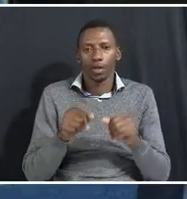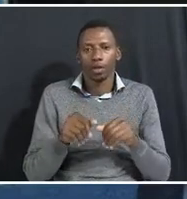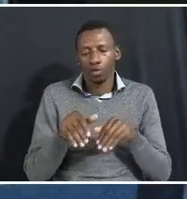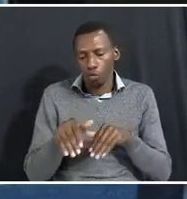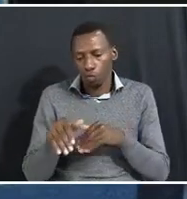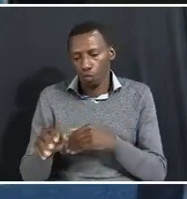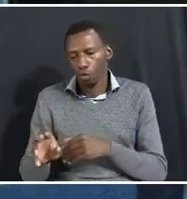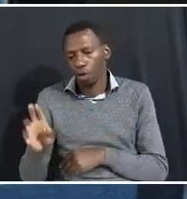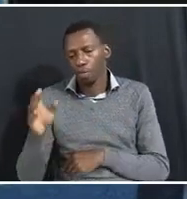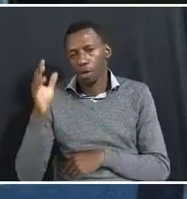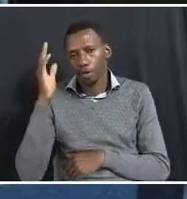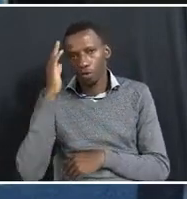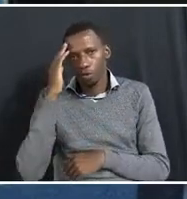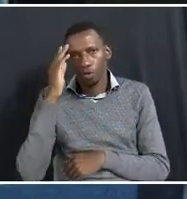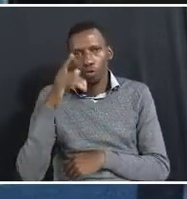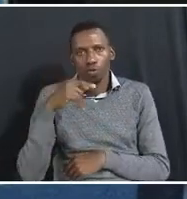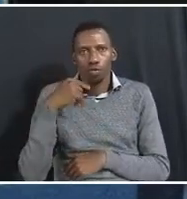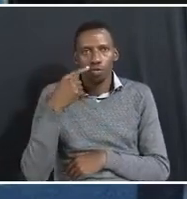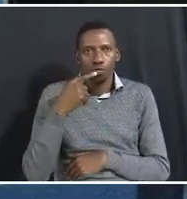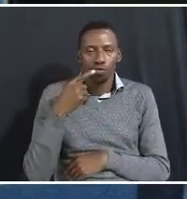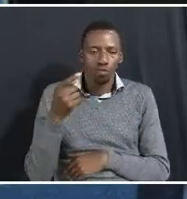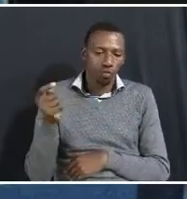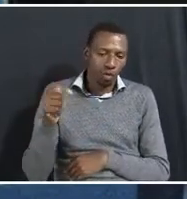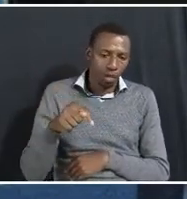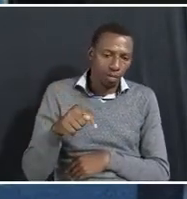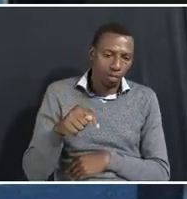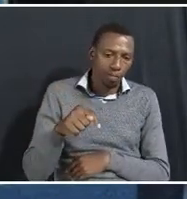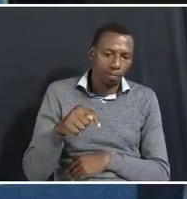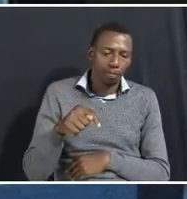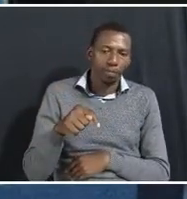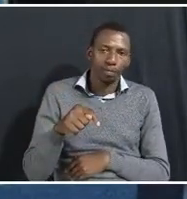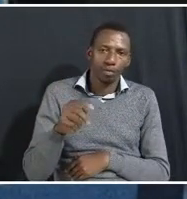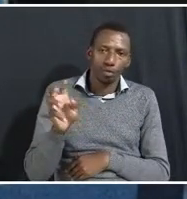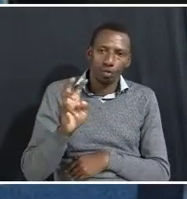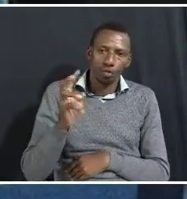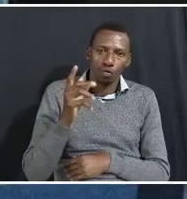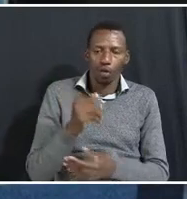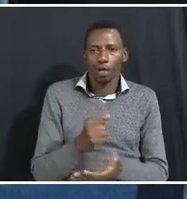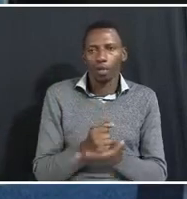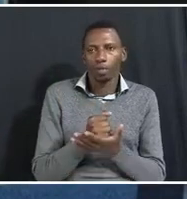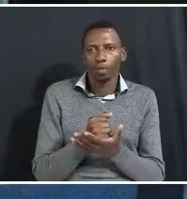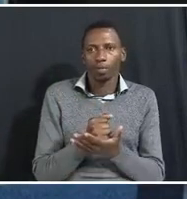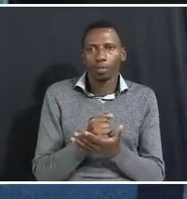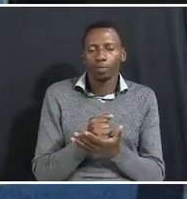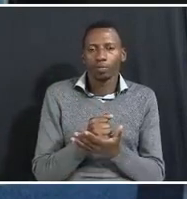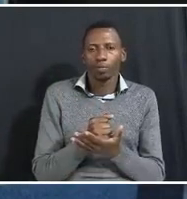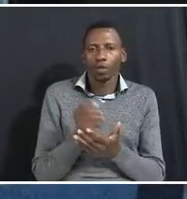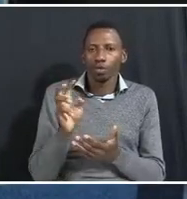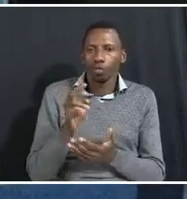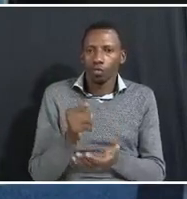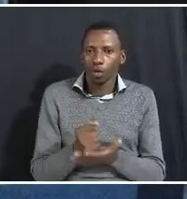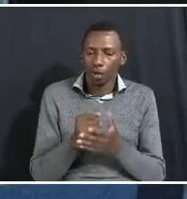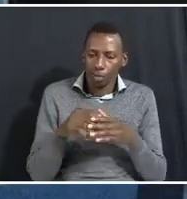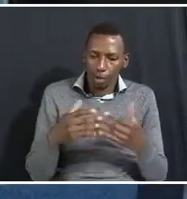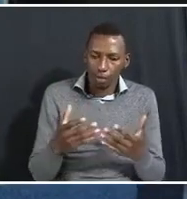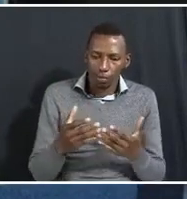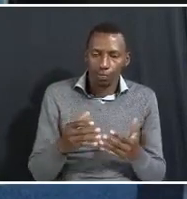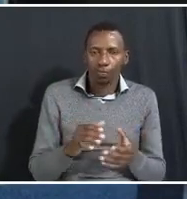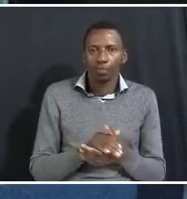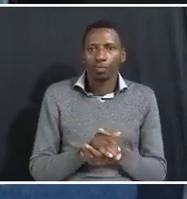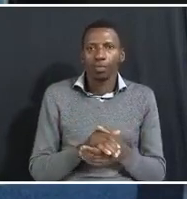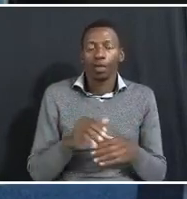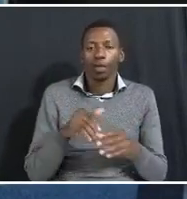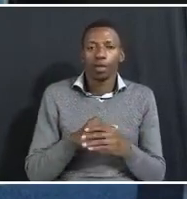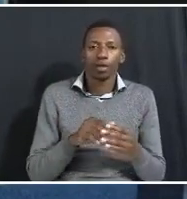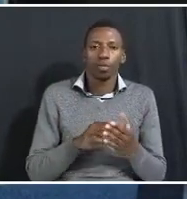know who is it that is coming in seeking assistance and what form of assistance. In more developed